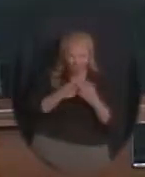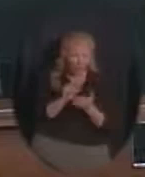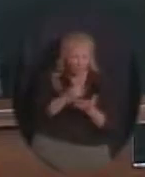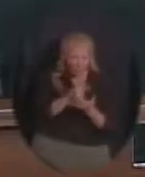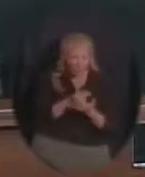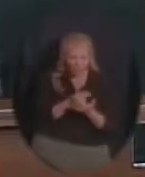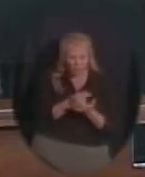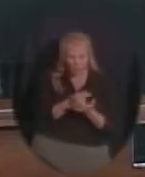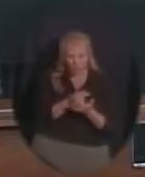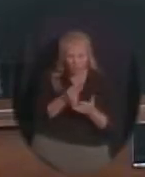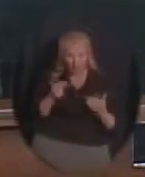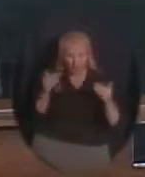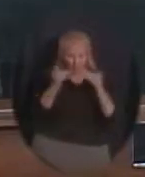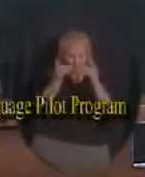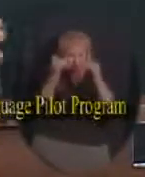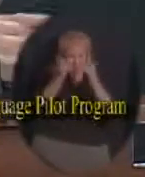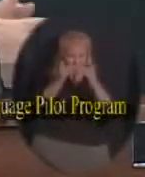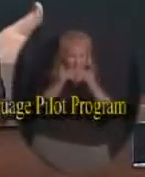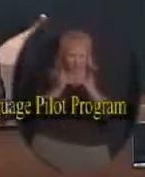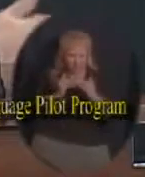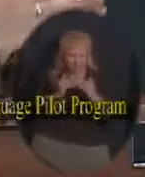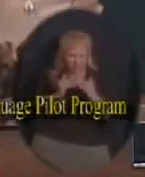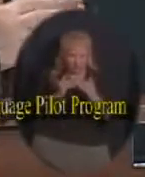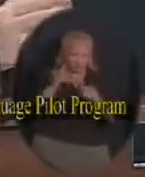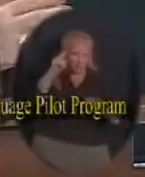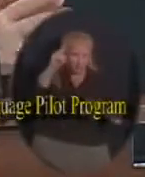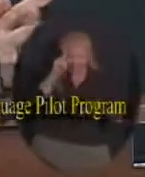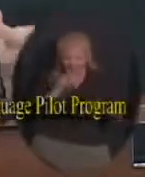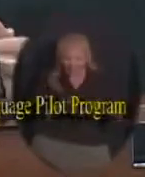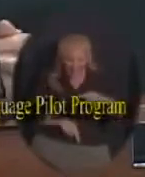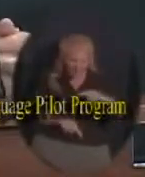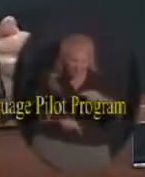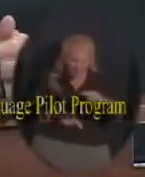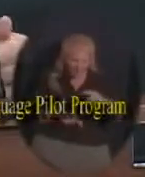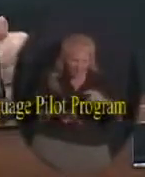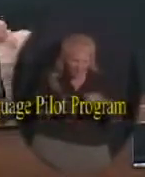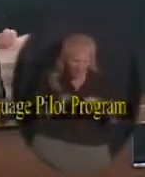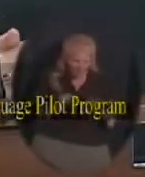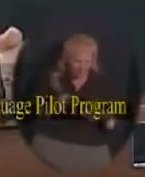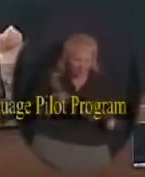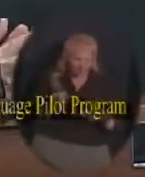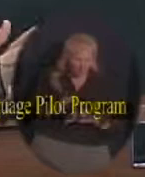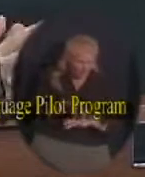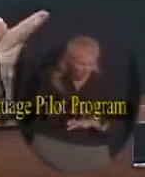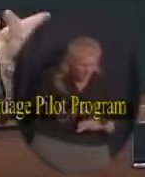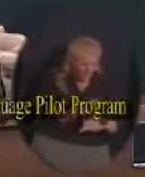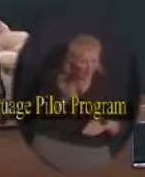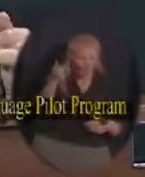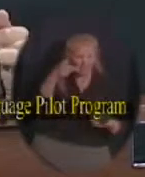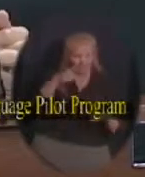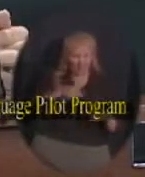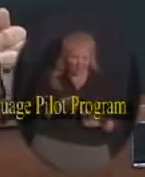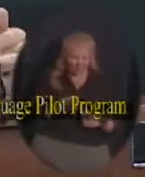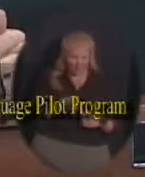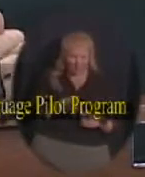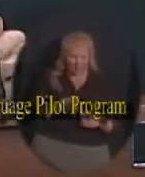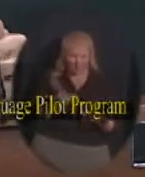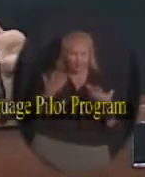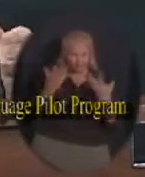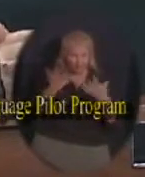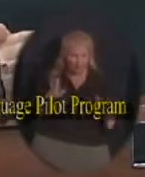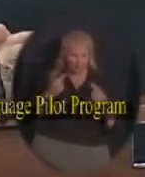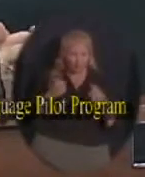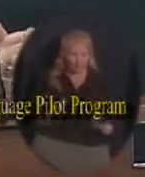you can't figure out until you've done it. And so I think that the approach that we've proposed,